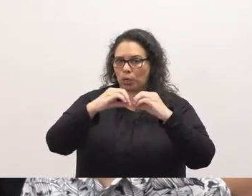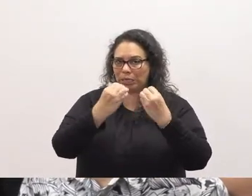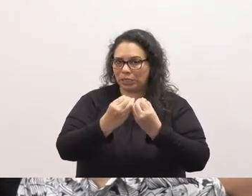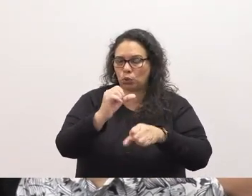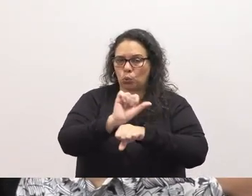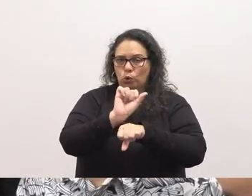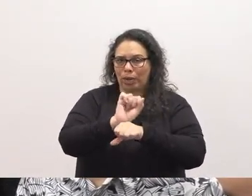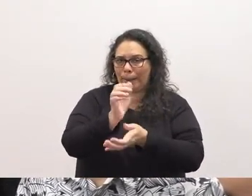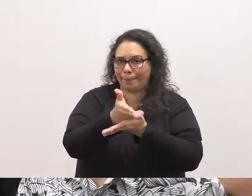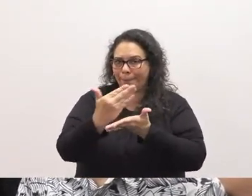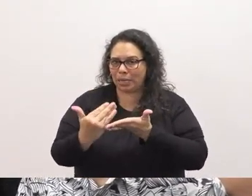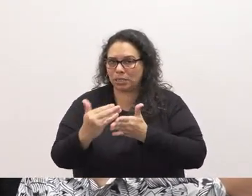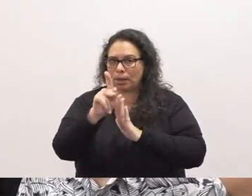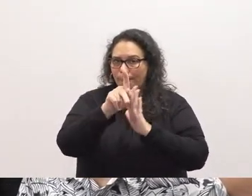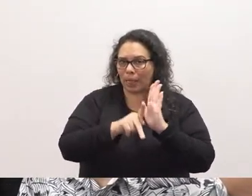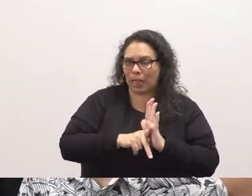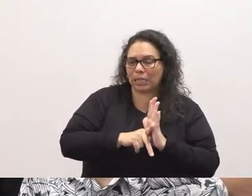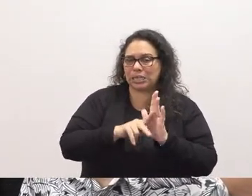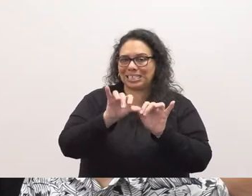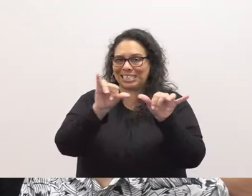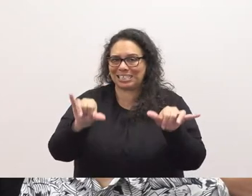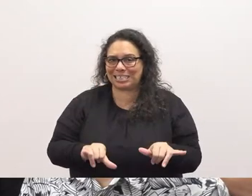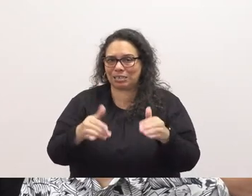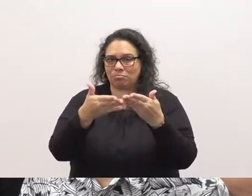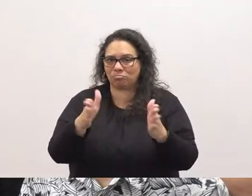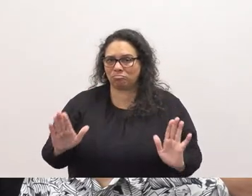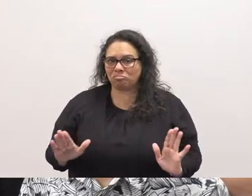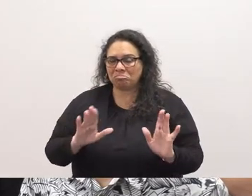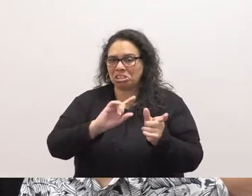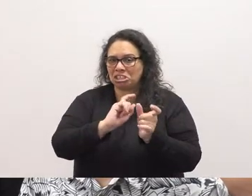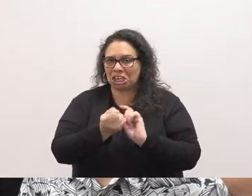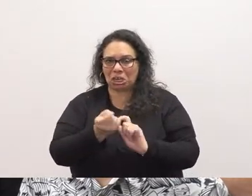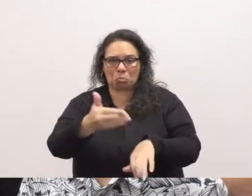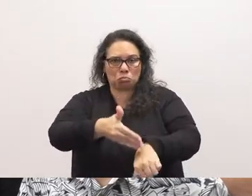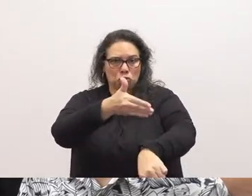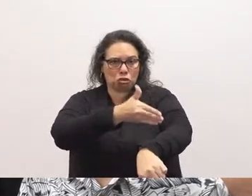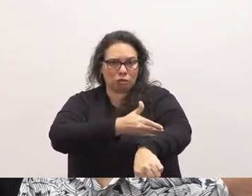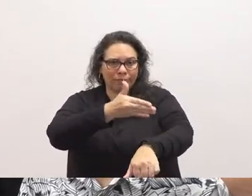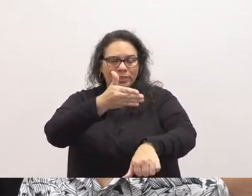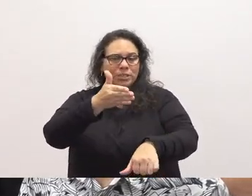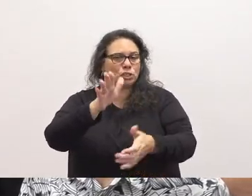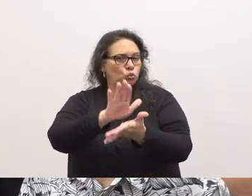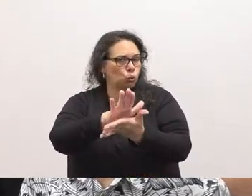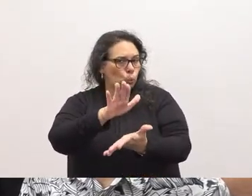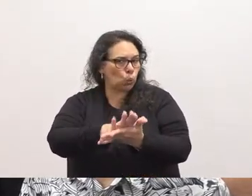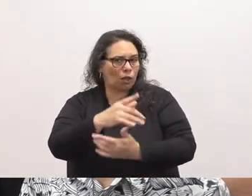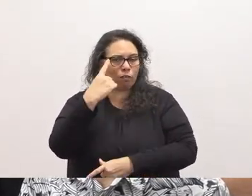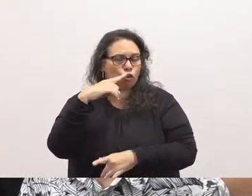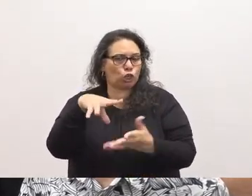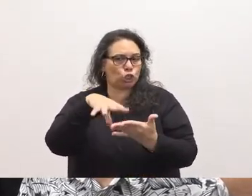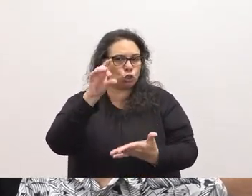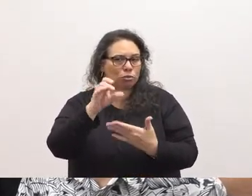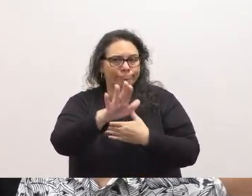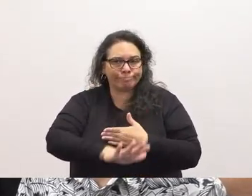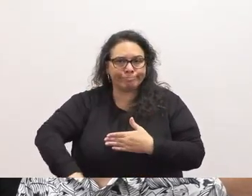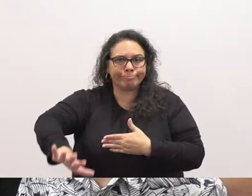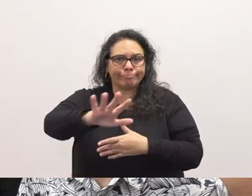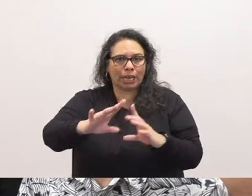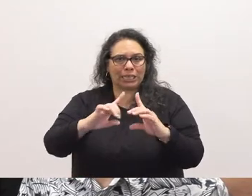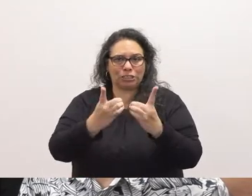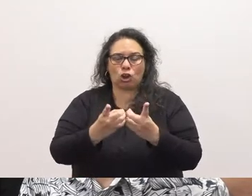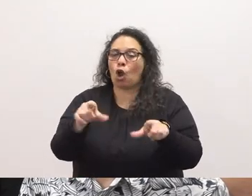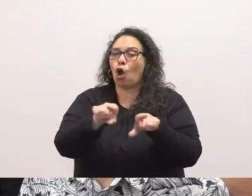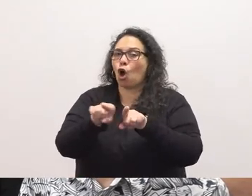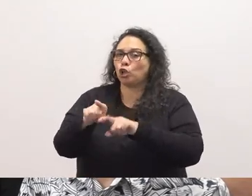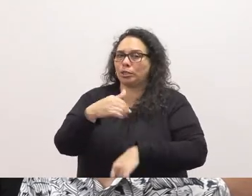budget and policy system-wide changes to improve the school for to improve school for students across the district. I am